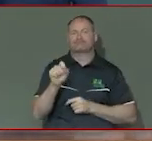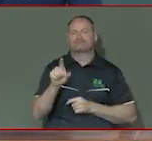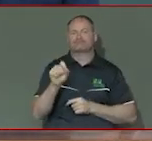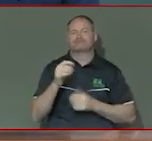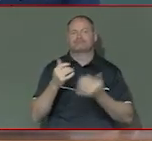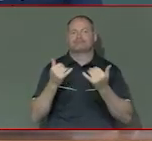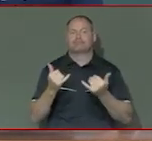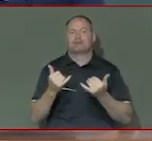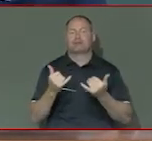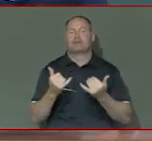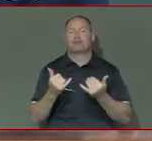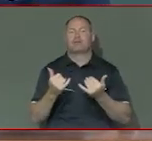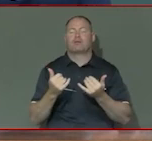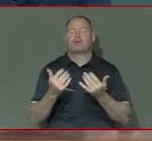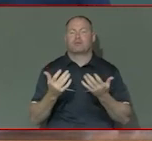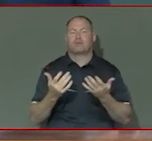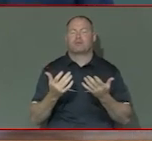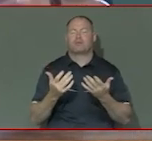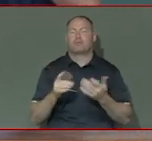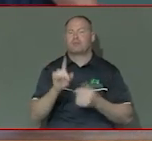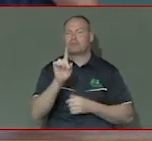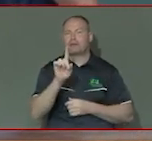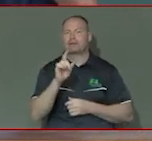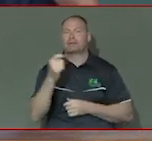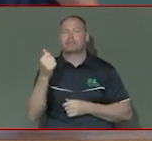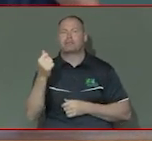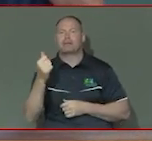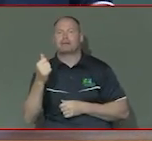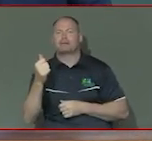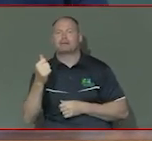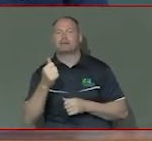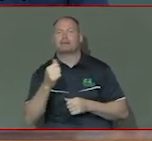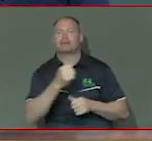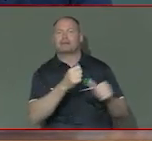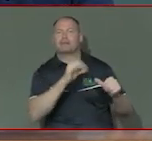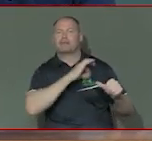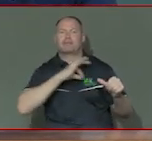return on capital employed? Who will be interested in that ratio?